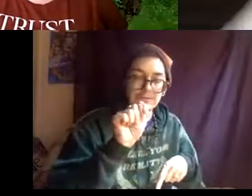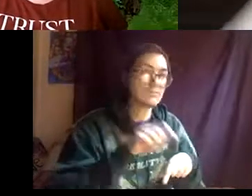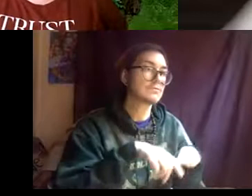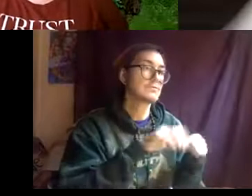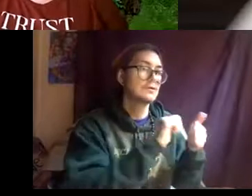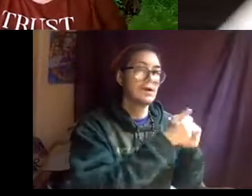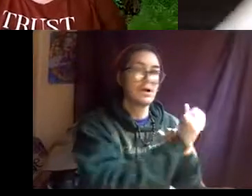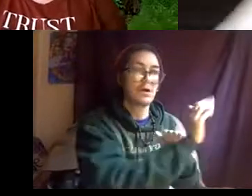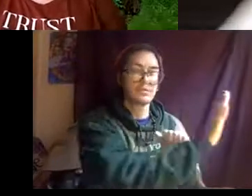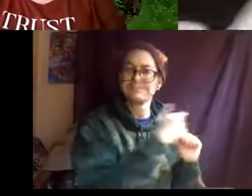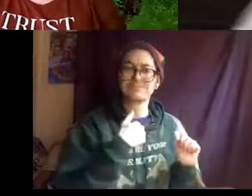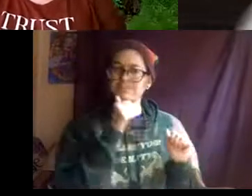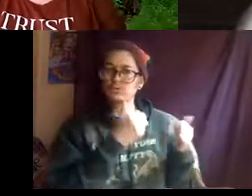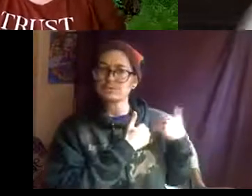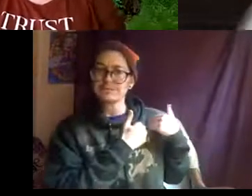own.